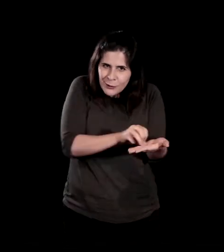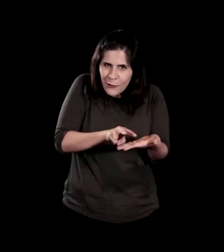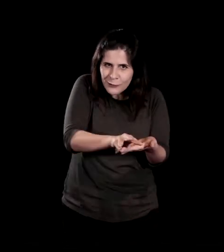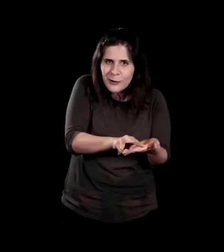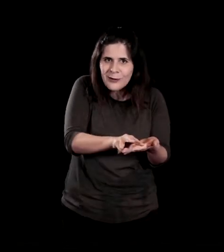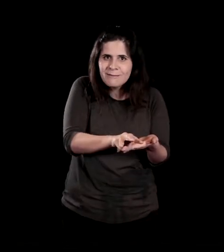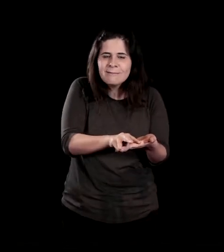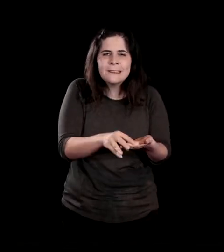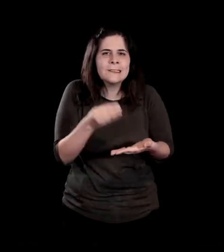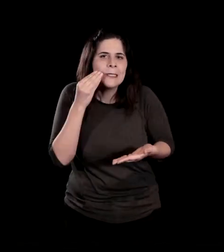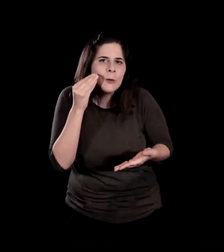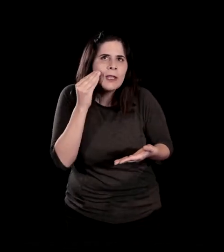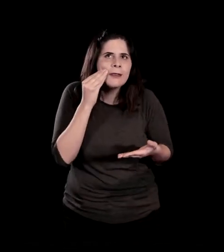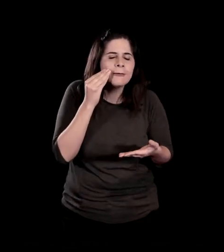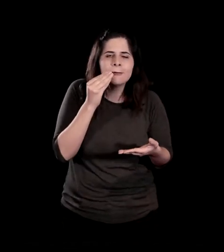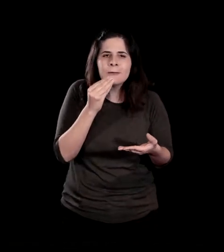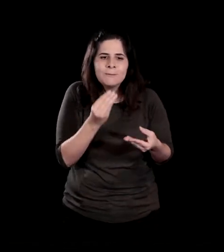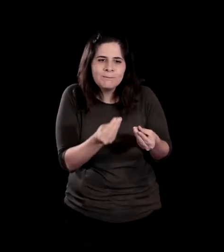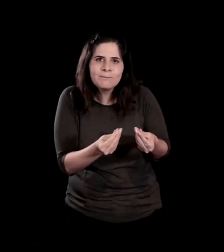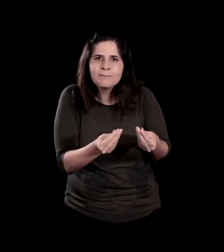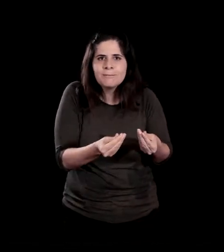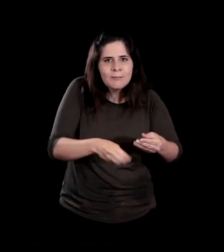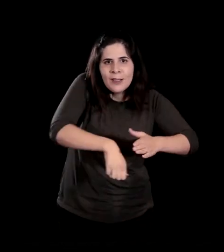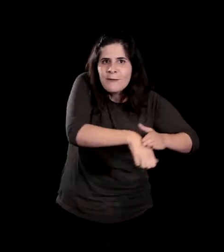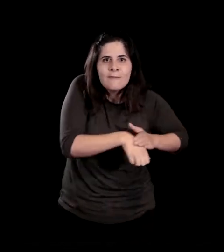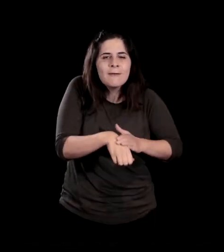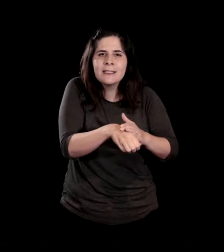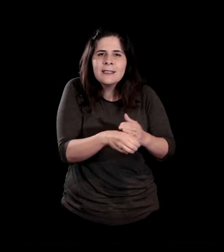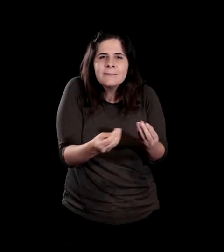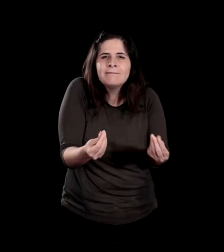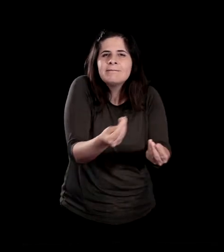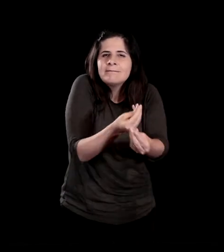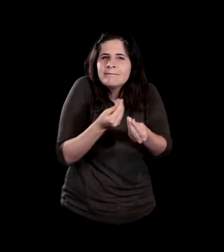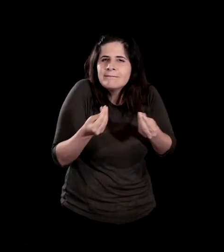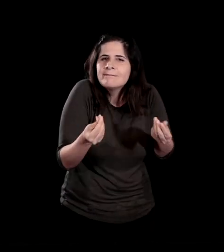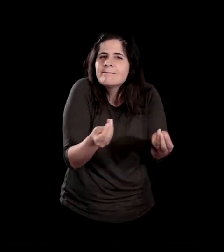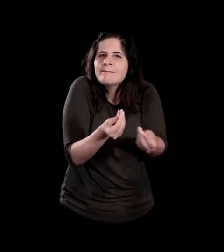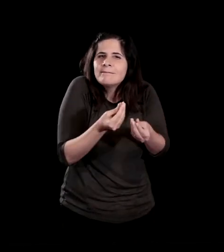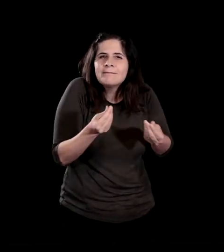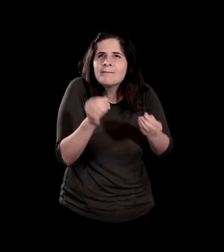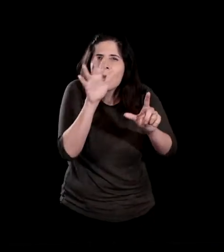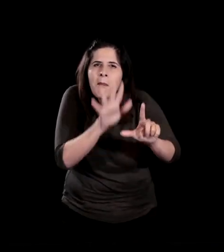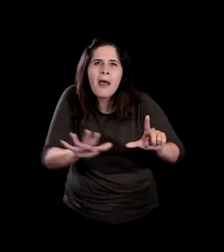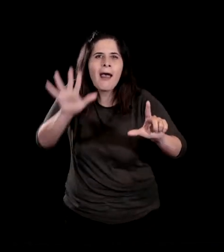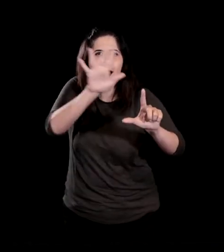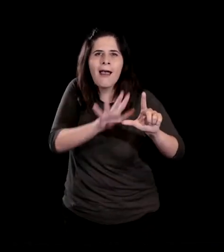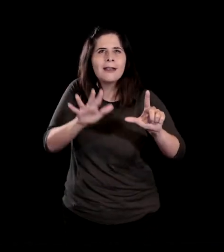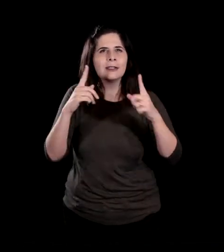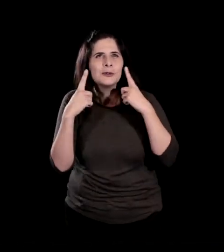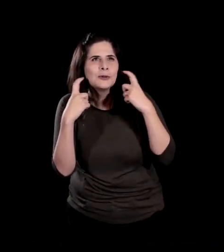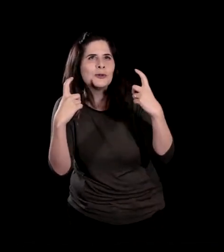the software. I try to build something that have more nuance in terms